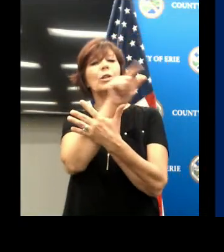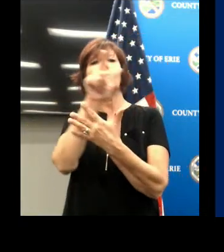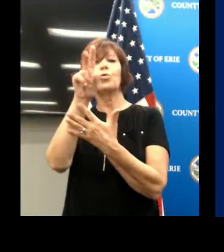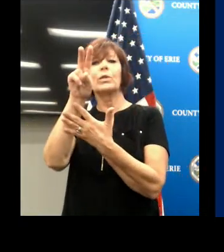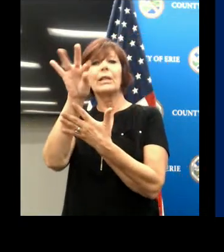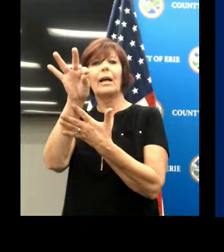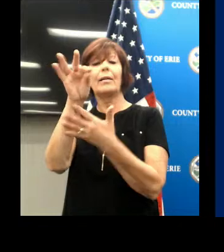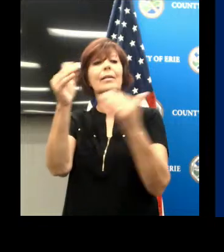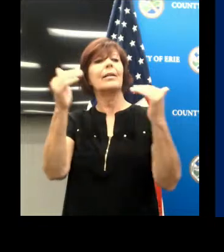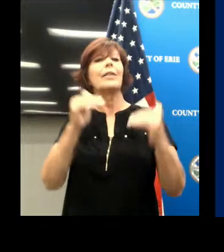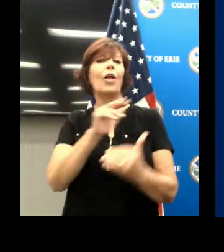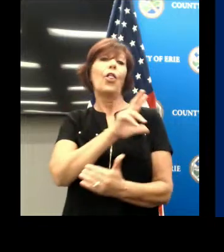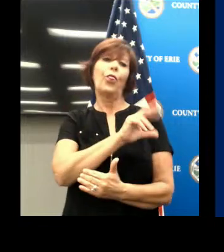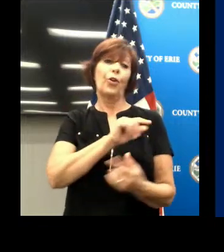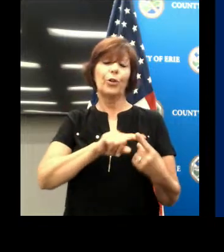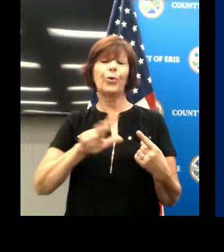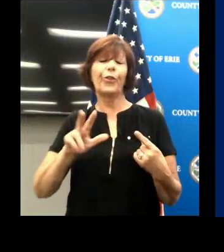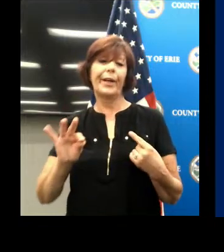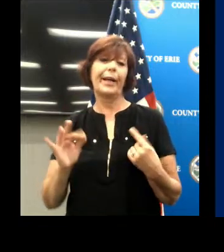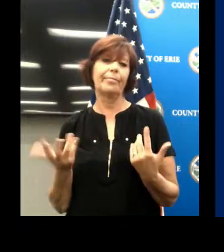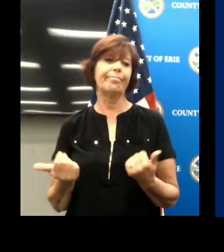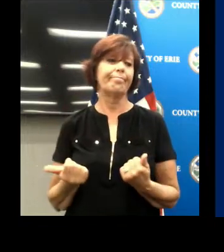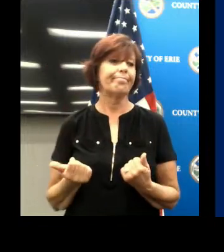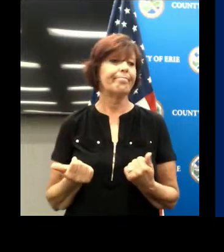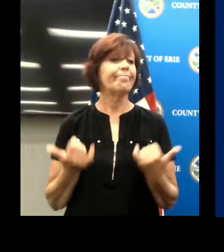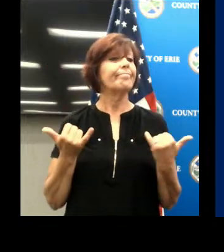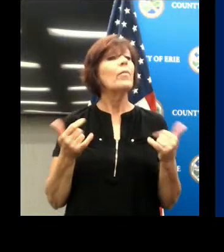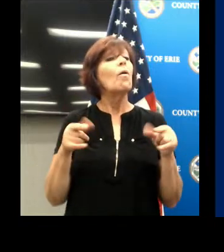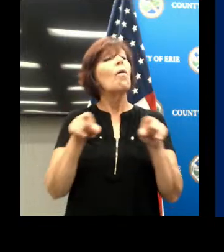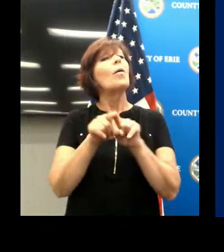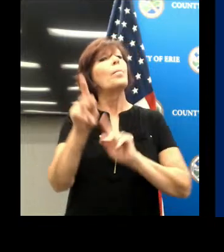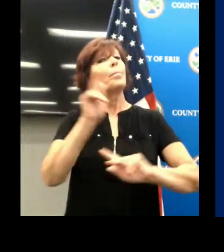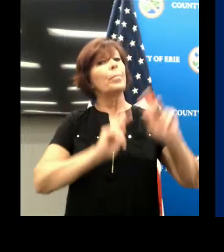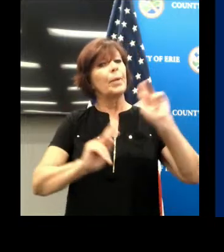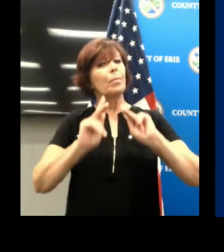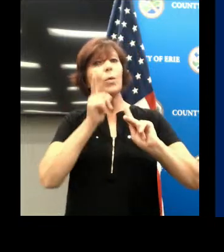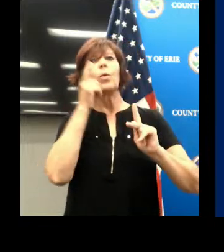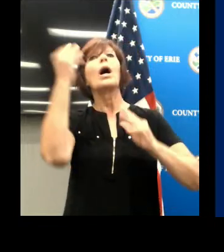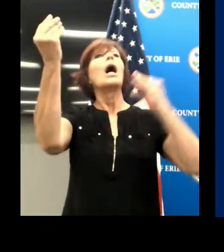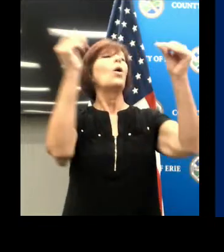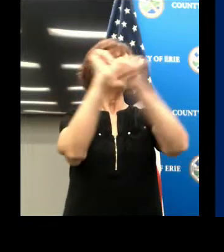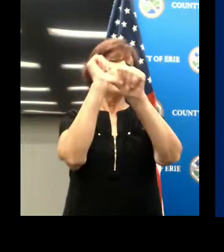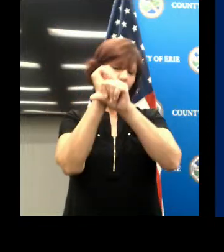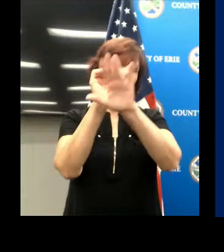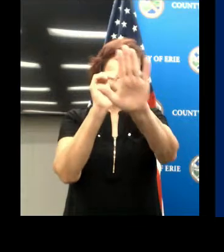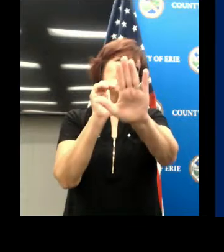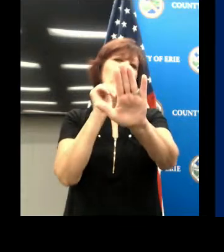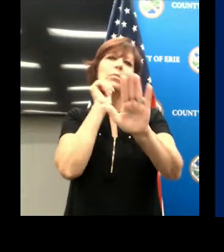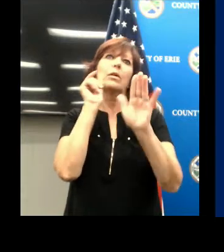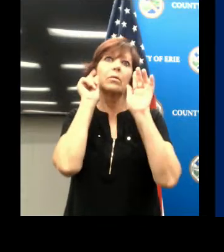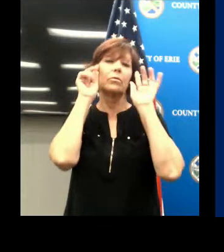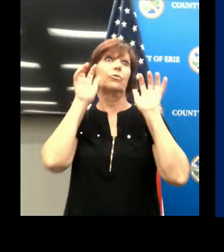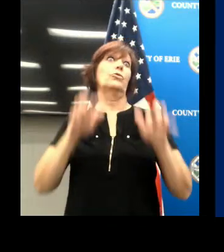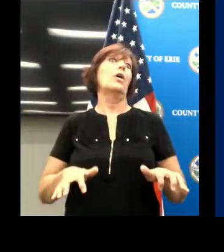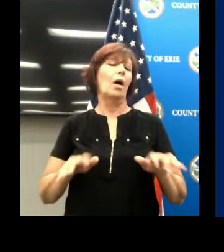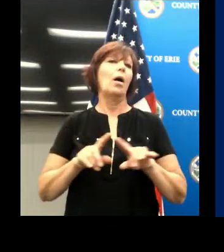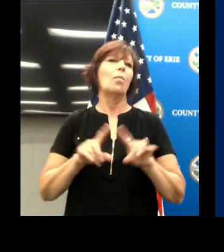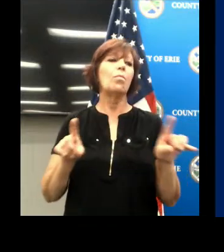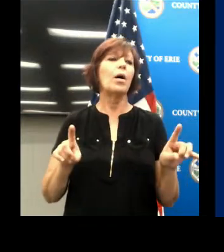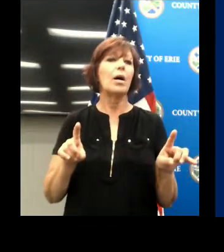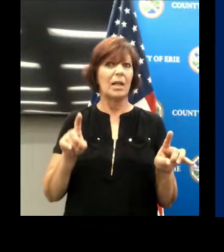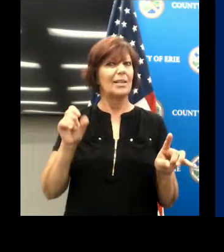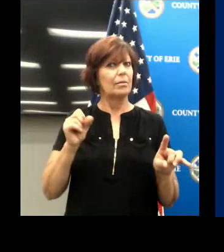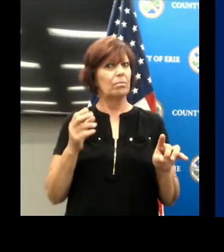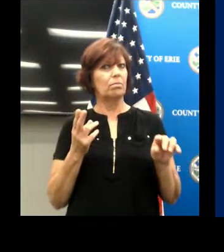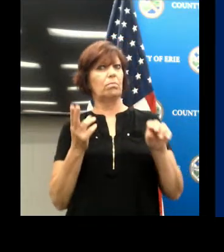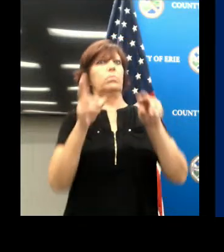then followed by the 30 to 39. Now these are also individuals who are out working, so it's not totally surprising that we're seeing that, but we did see a big